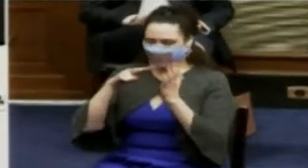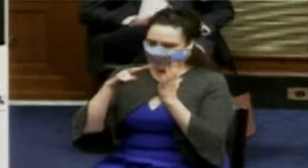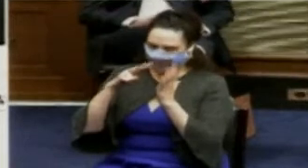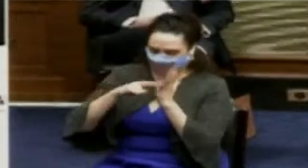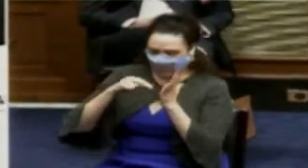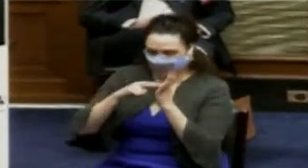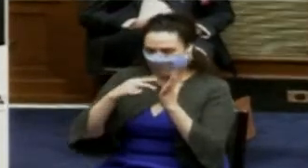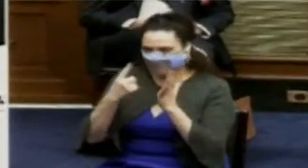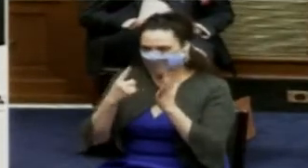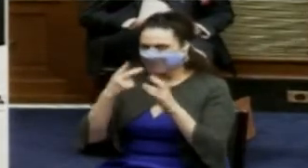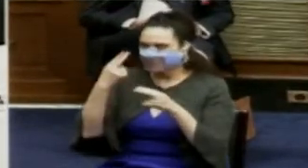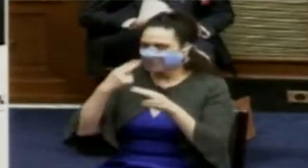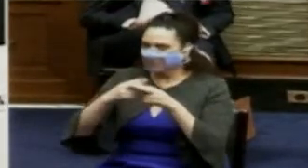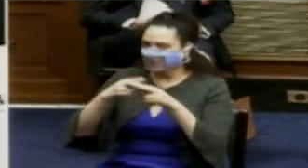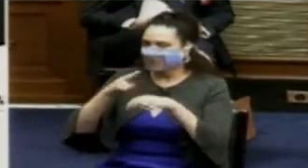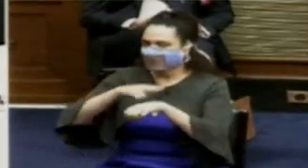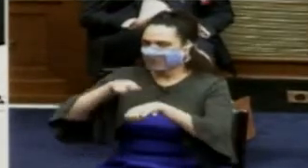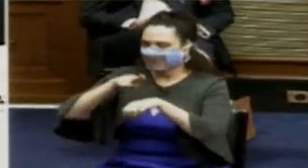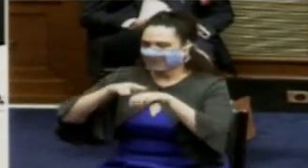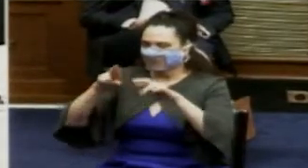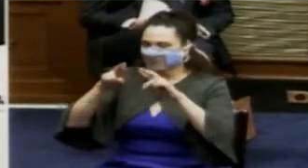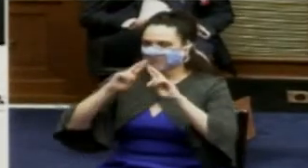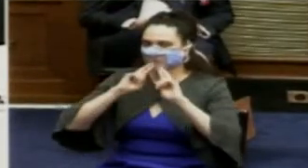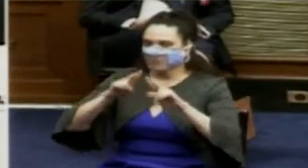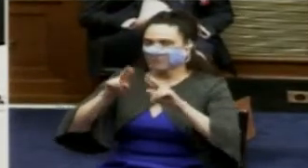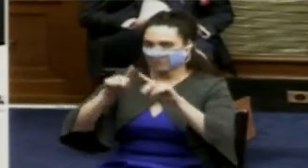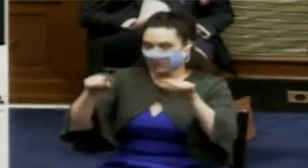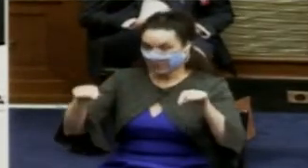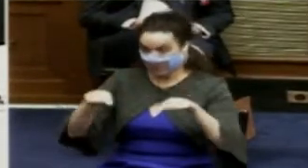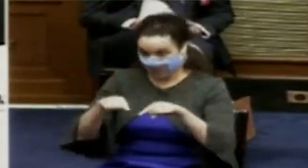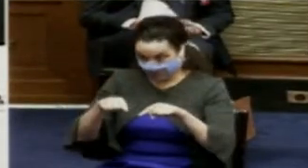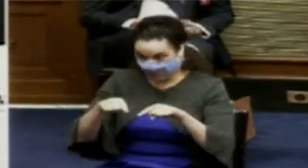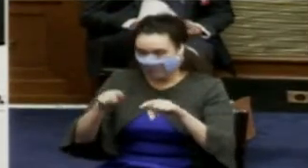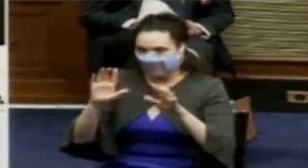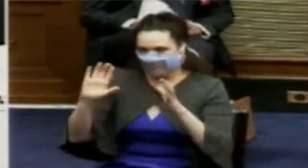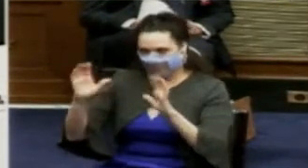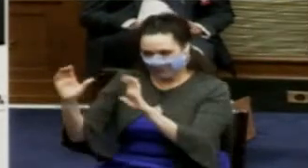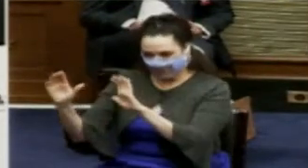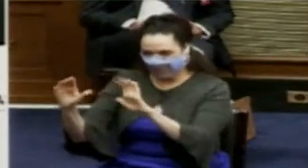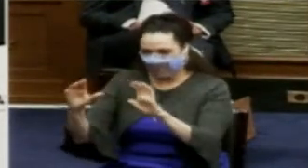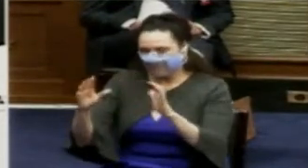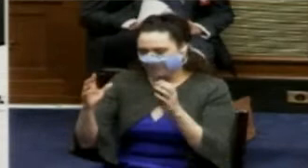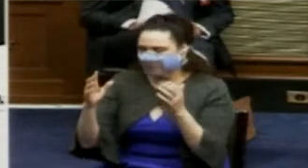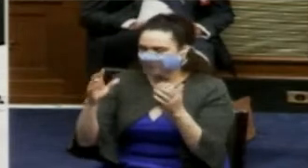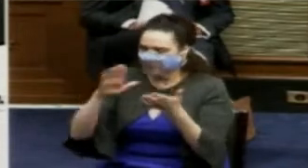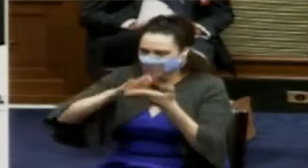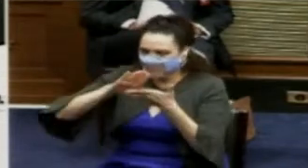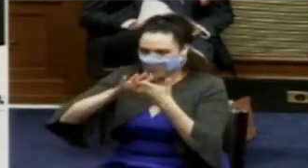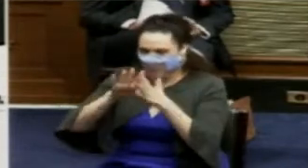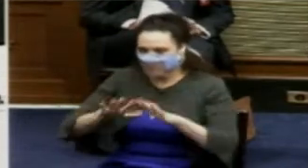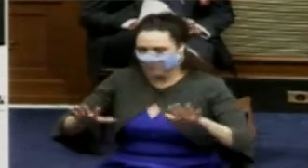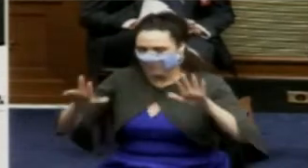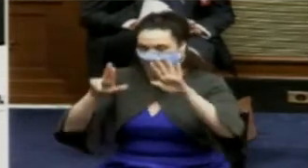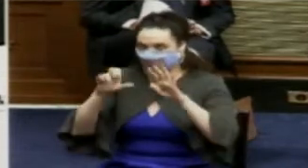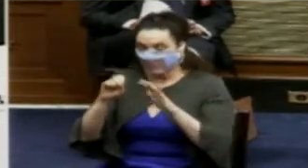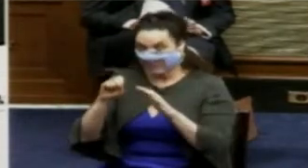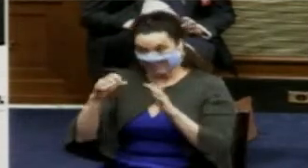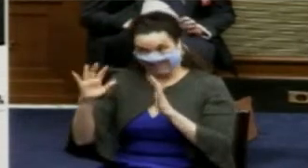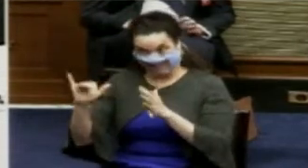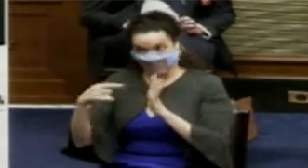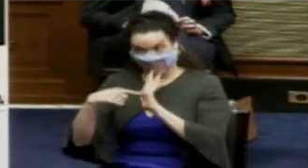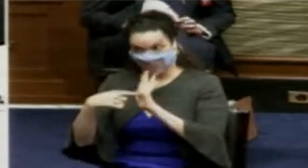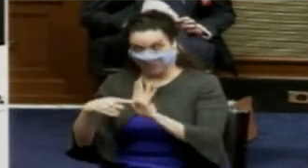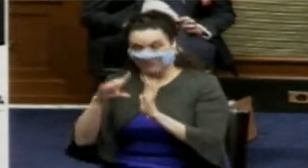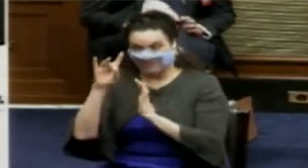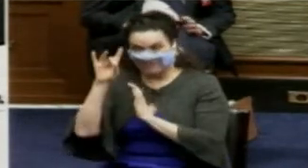scores, it is shown for the last several years that the District of Columbia has among the fastest